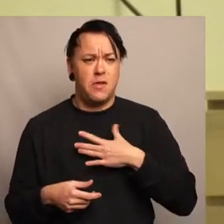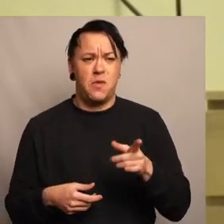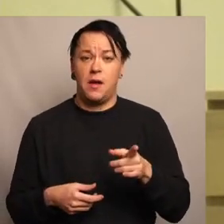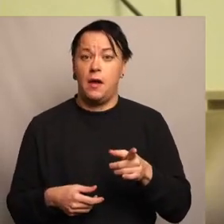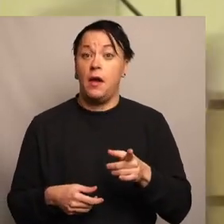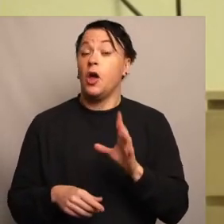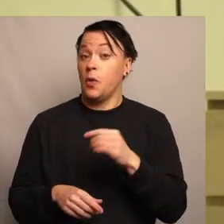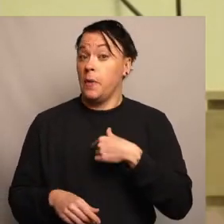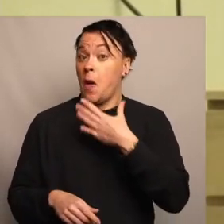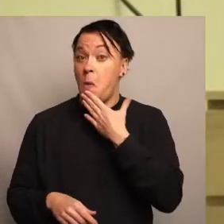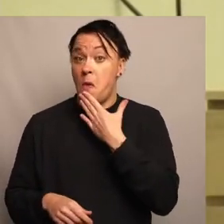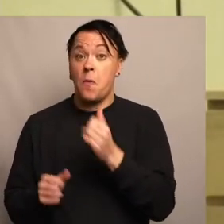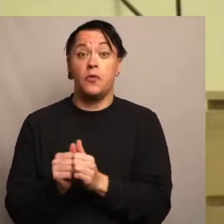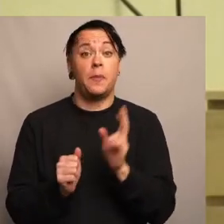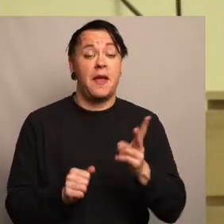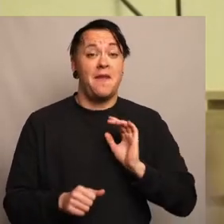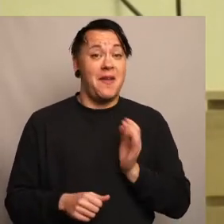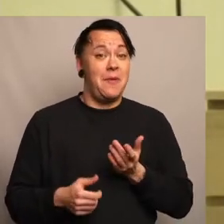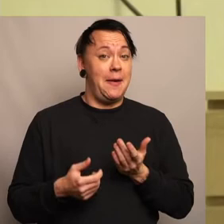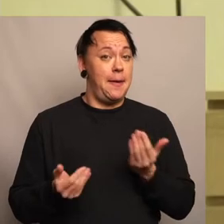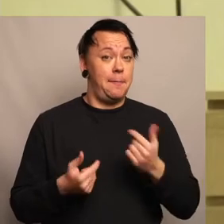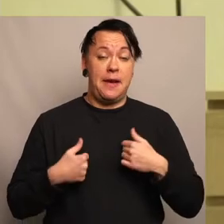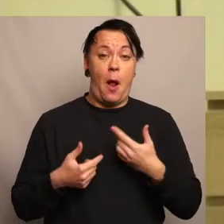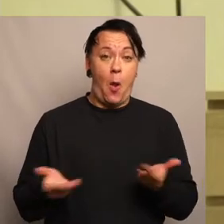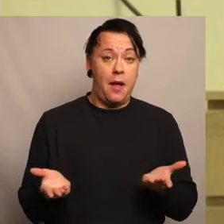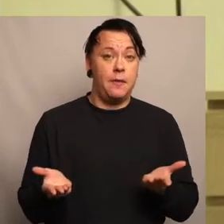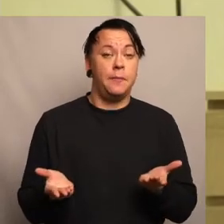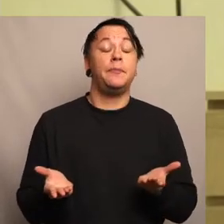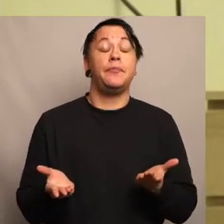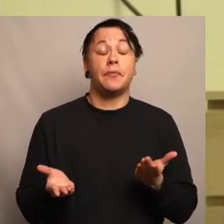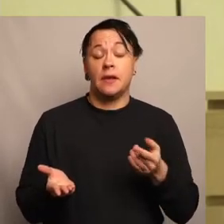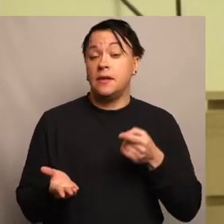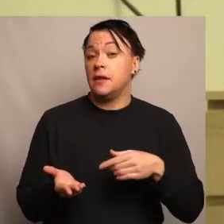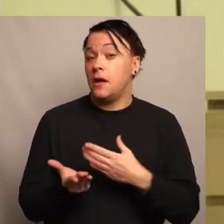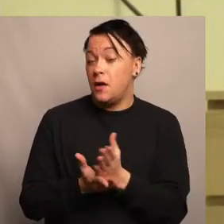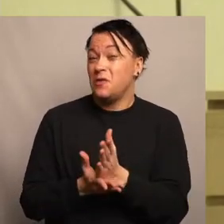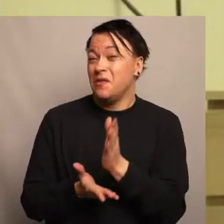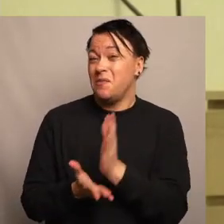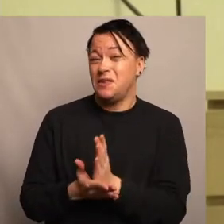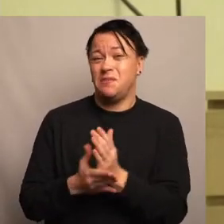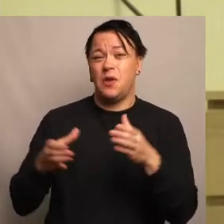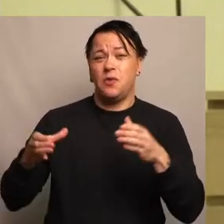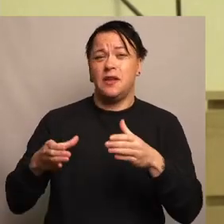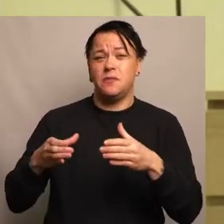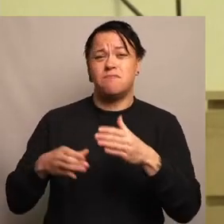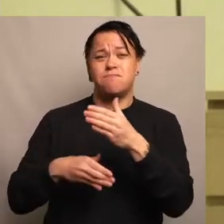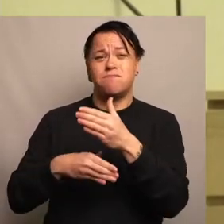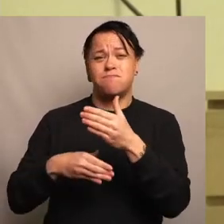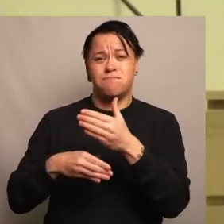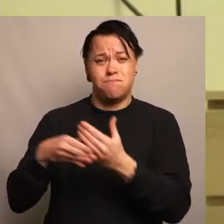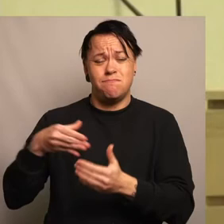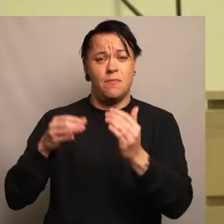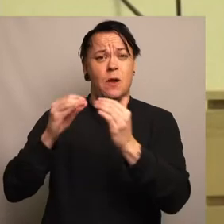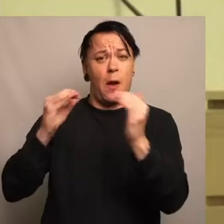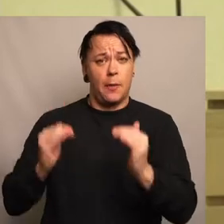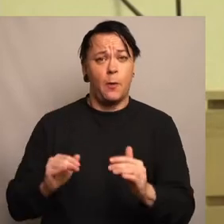something bad in certain kind of from a certain kind of perspective. And so I think that, you know, there is, you